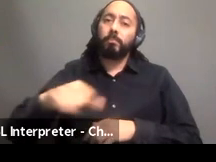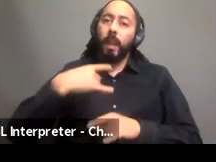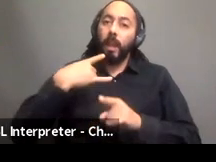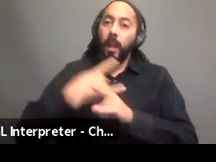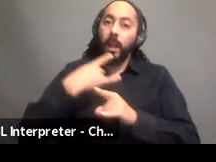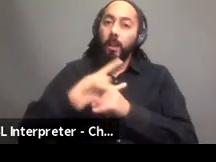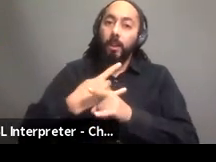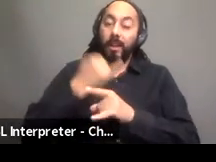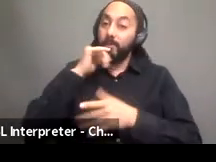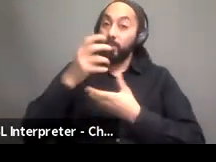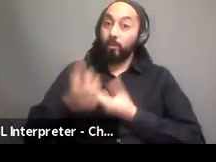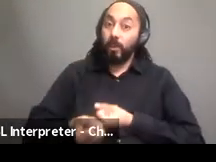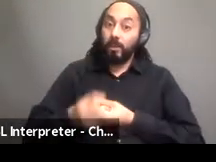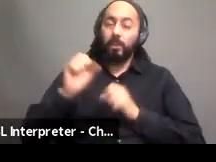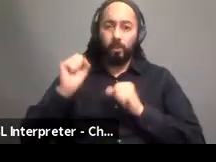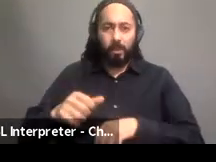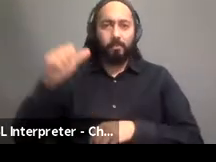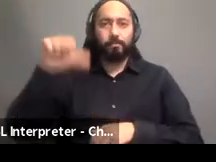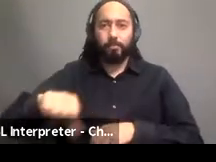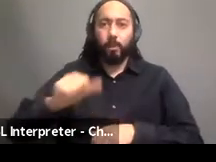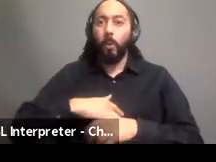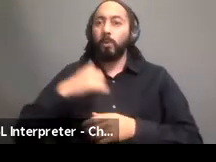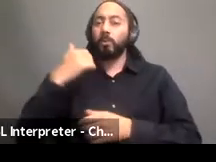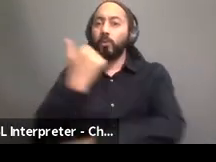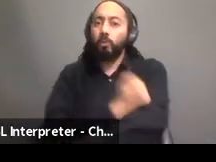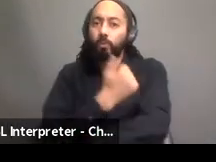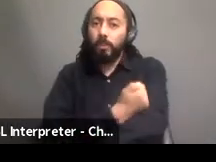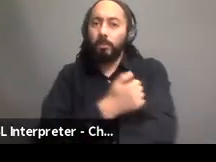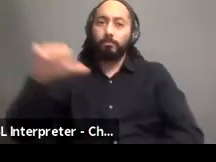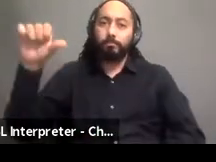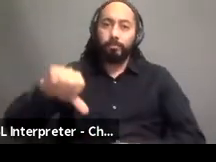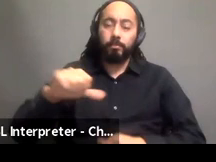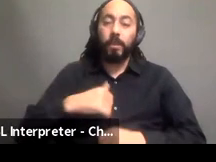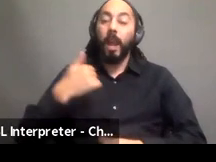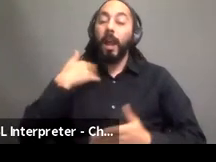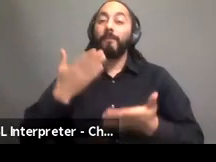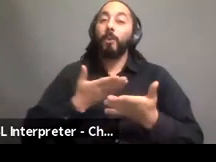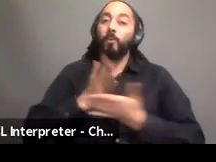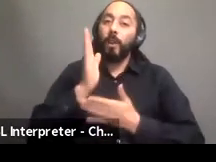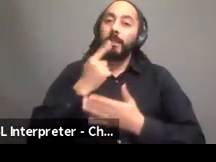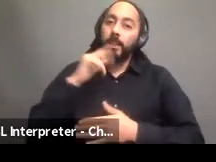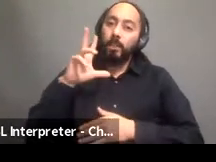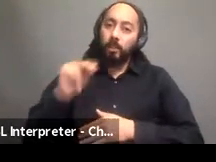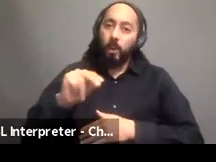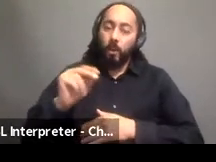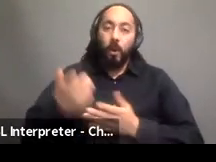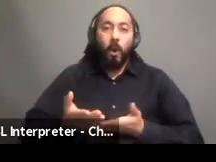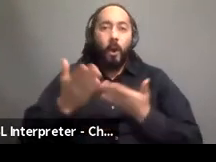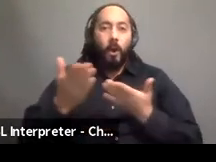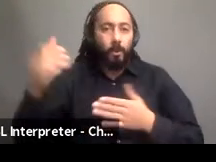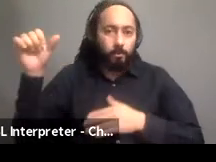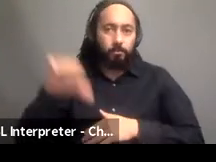the person. So it's important to understand that you have a right to say no, you have a right to decline offers,